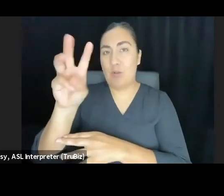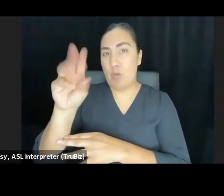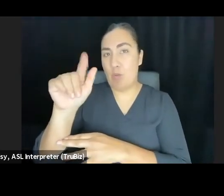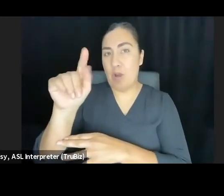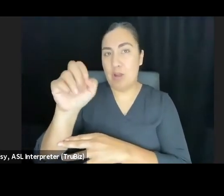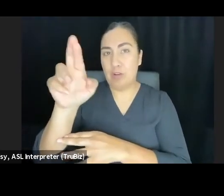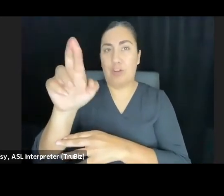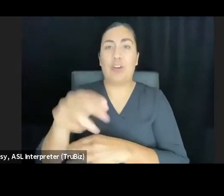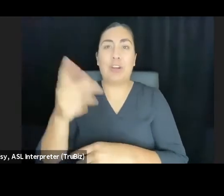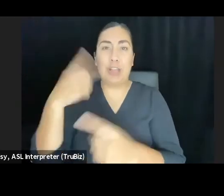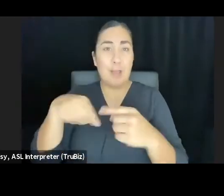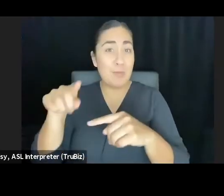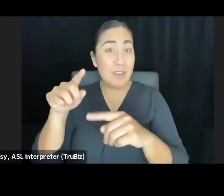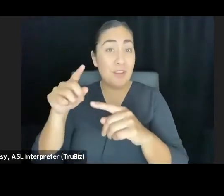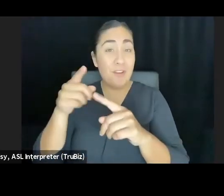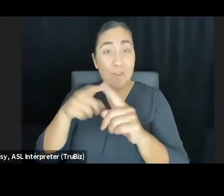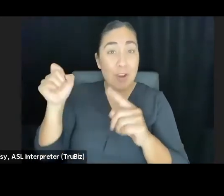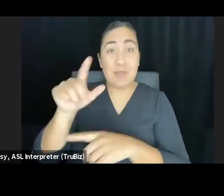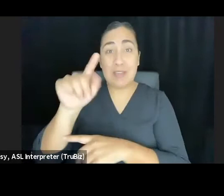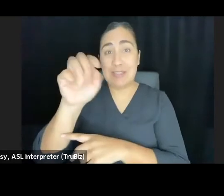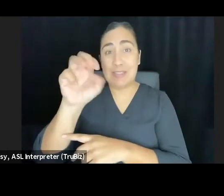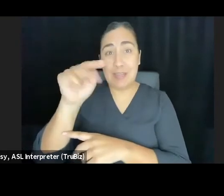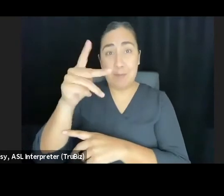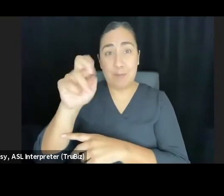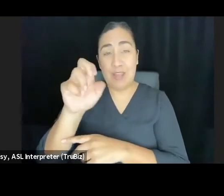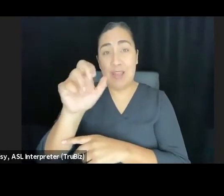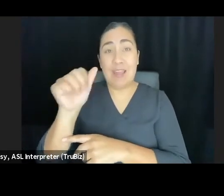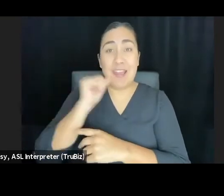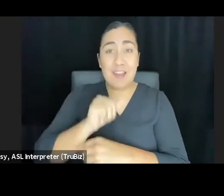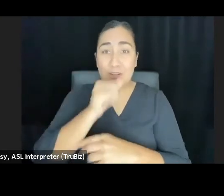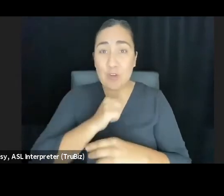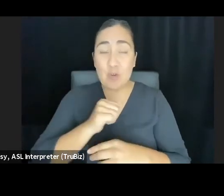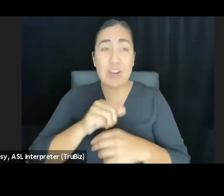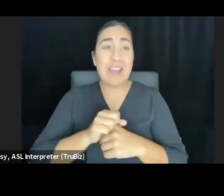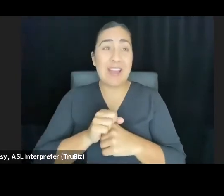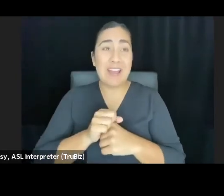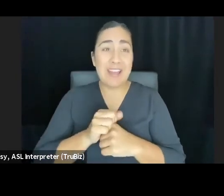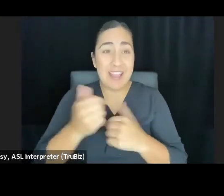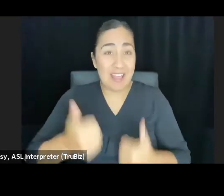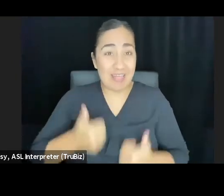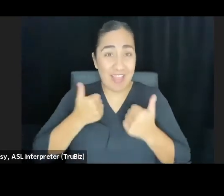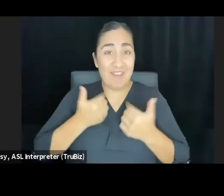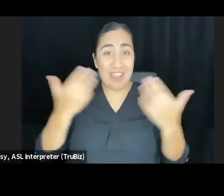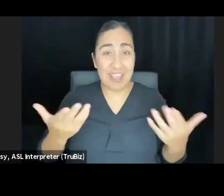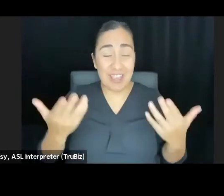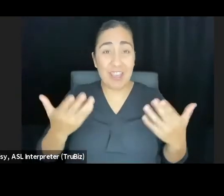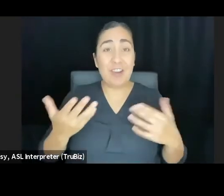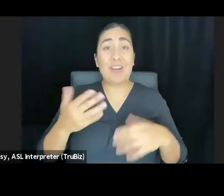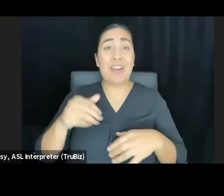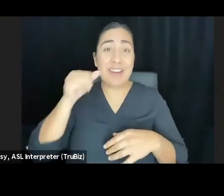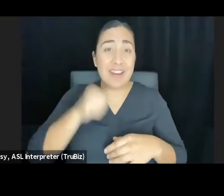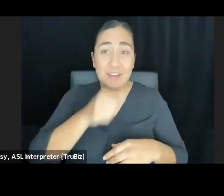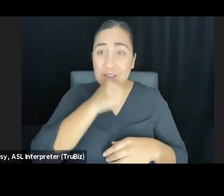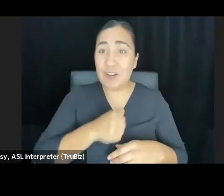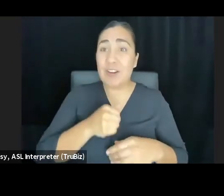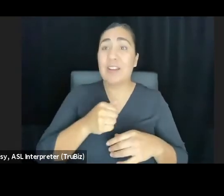Sakangu Lakota from the Rosebud Sioux tribe, living here in Arizona on the land of the Akmil and the Autumn